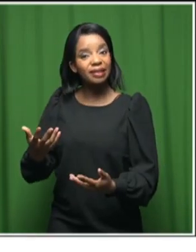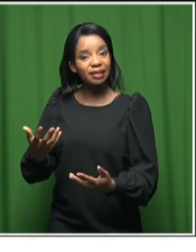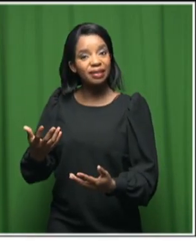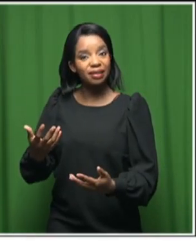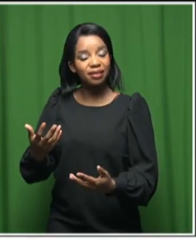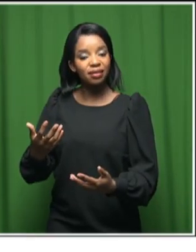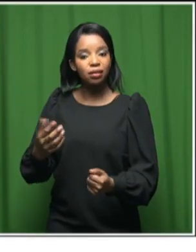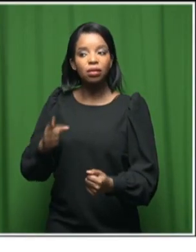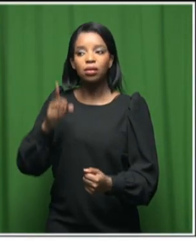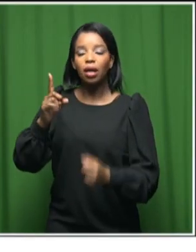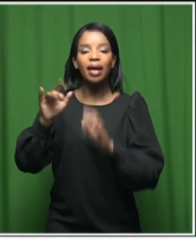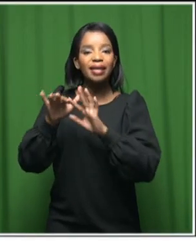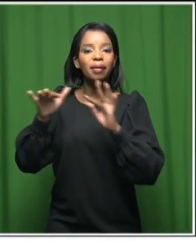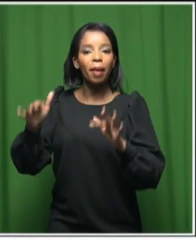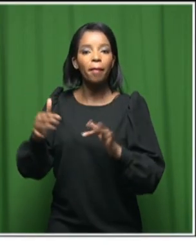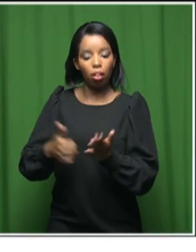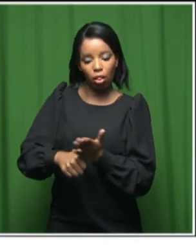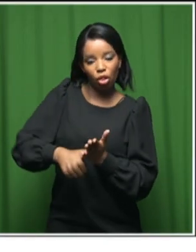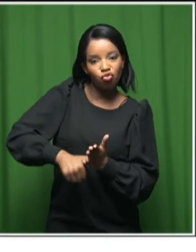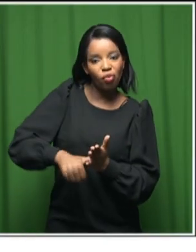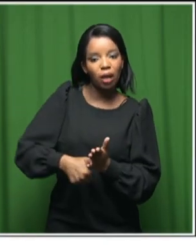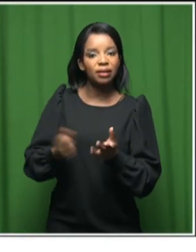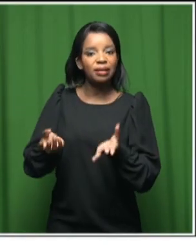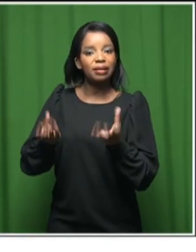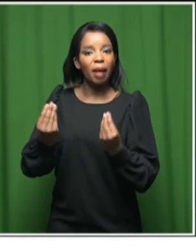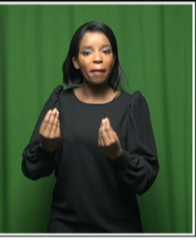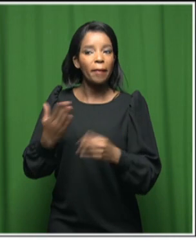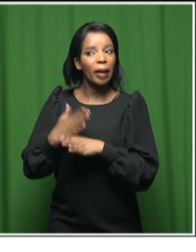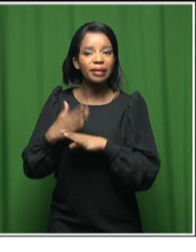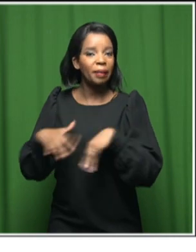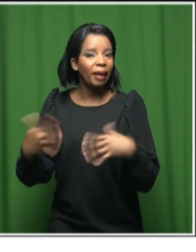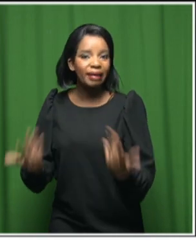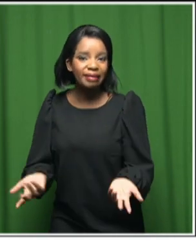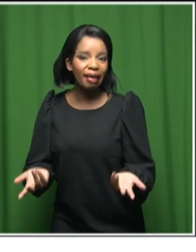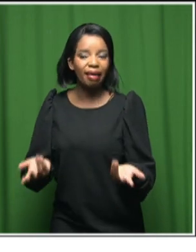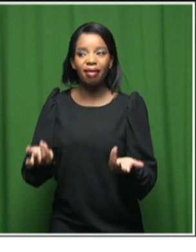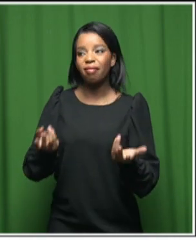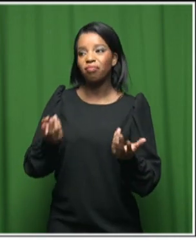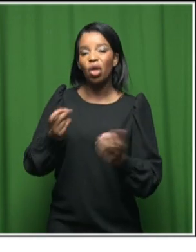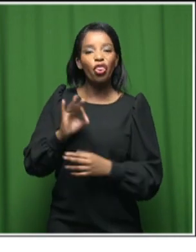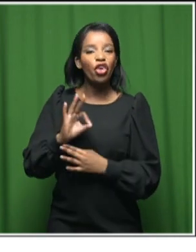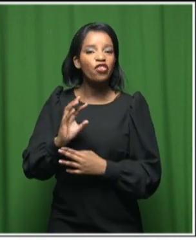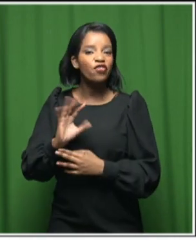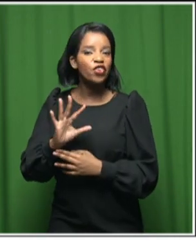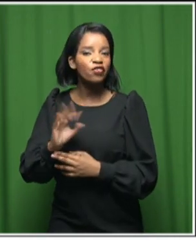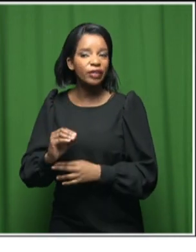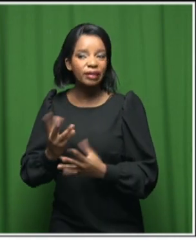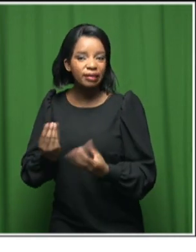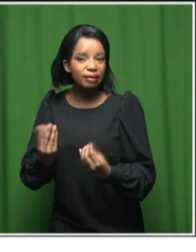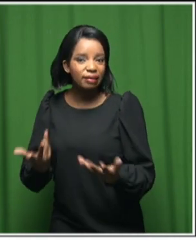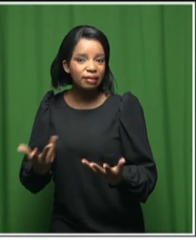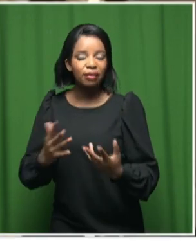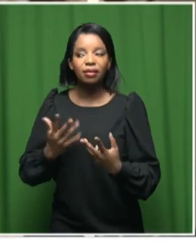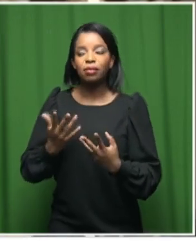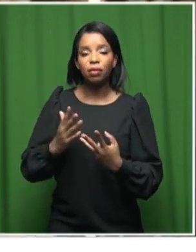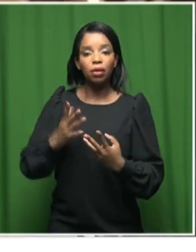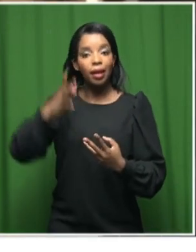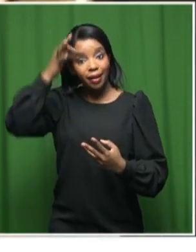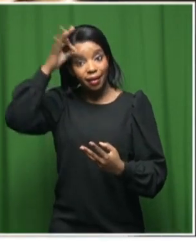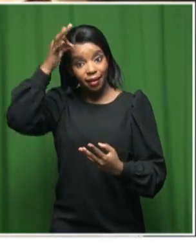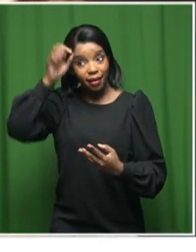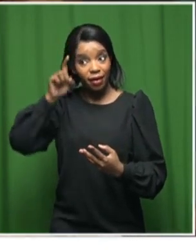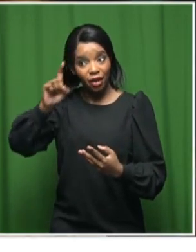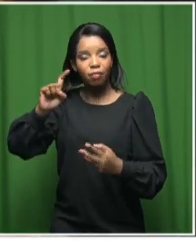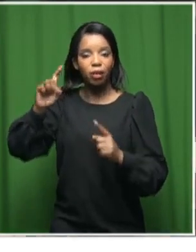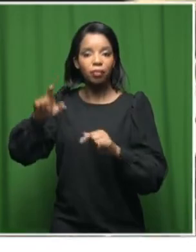more lower unemployed, those who rely on social grants. The government will have to continue to